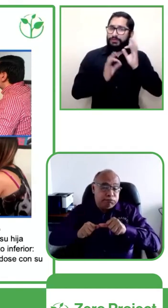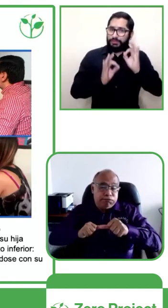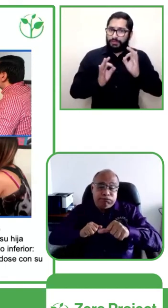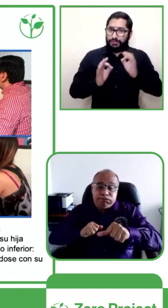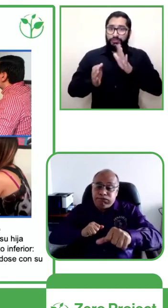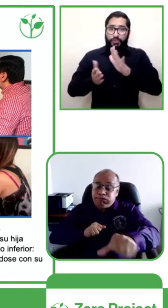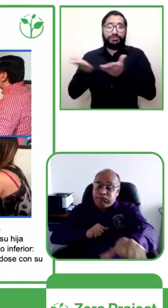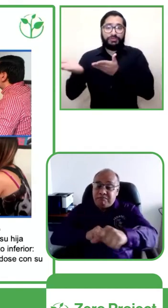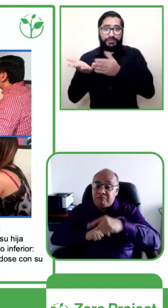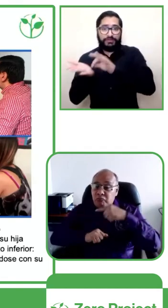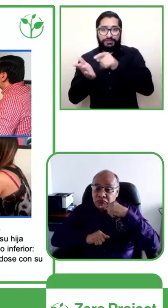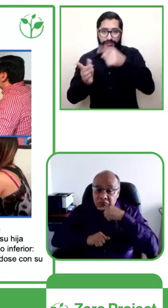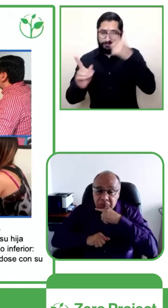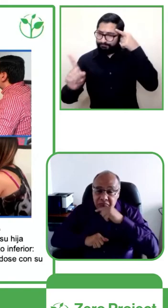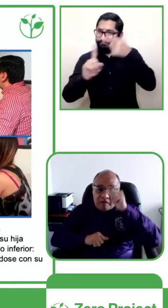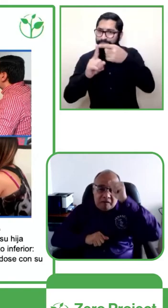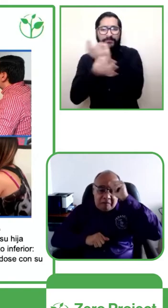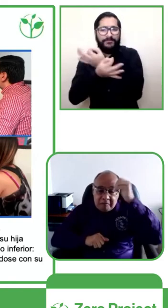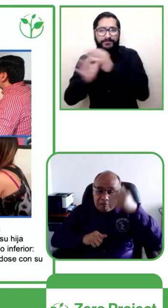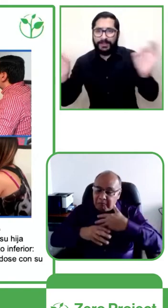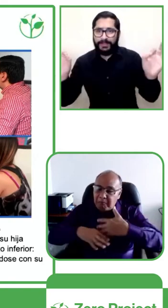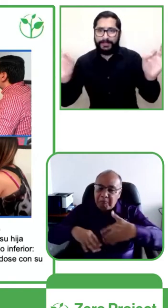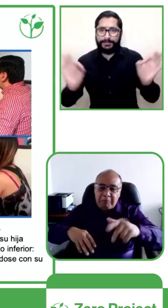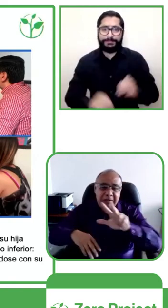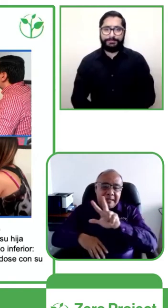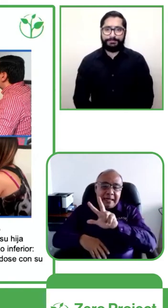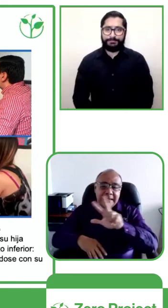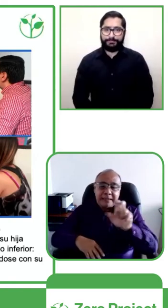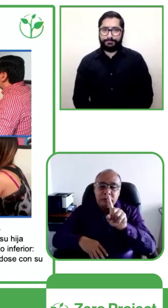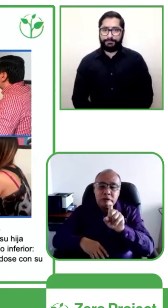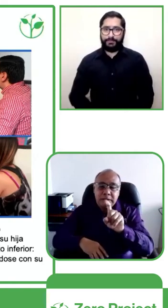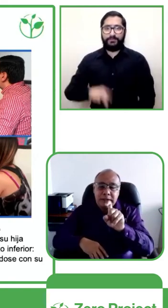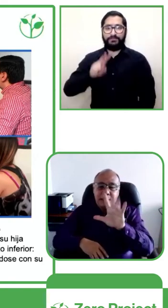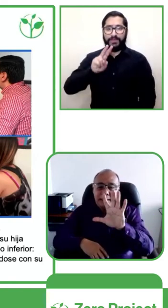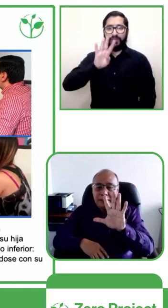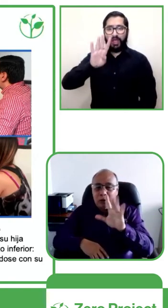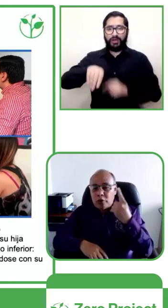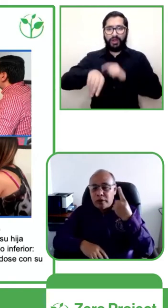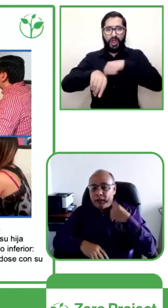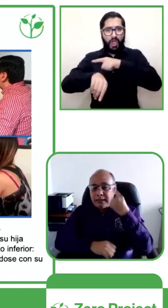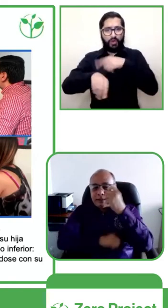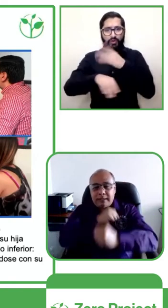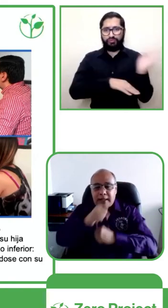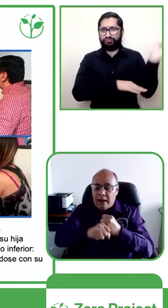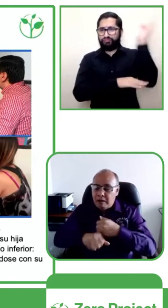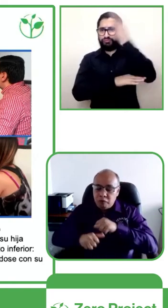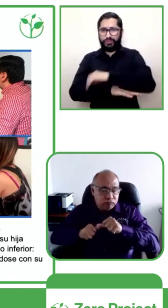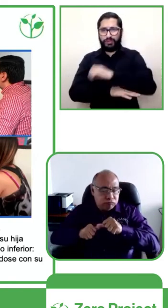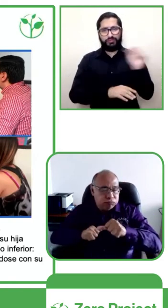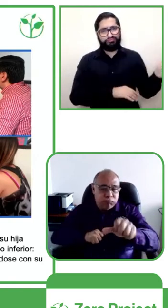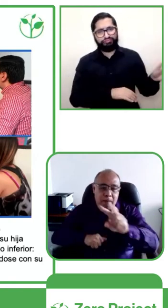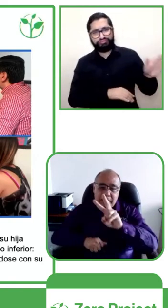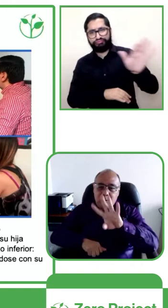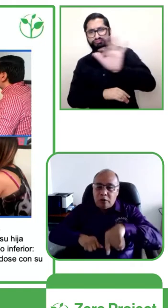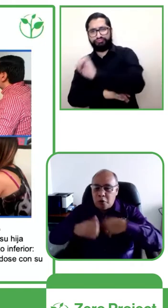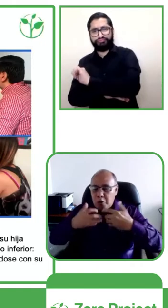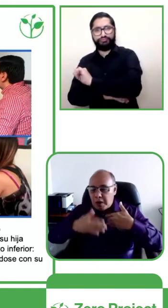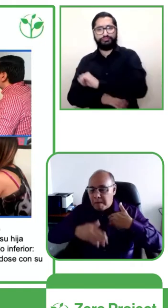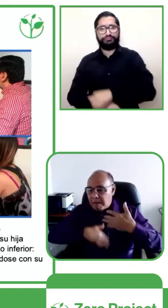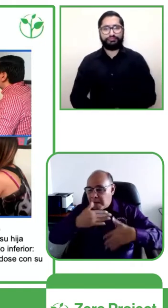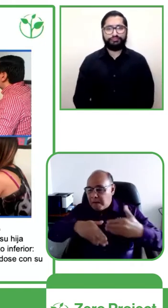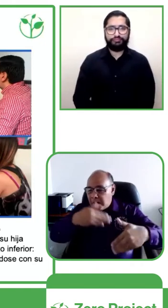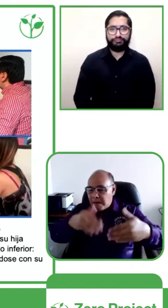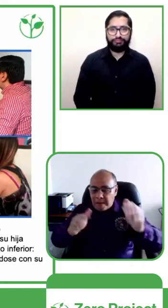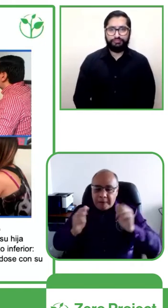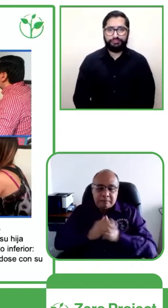125,290. These services are absolutely free of charge, and they work 24 hours a day, including the holidays.